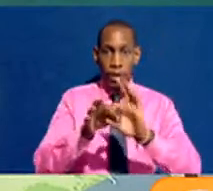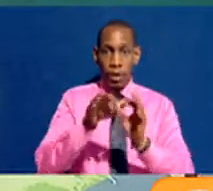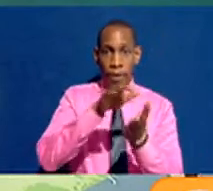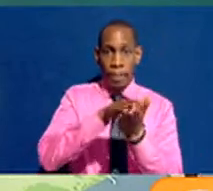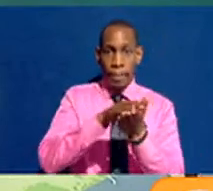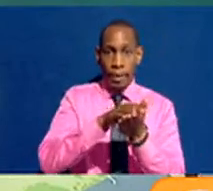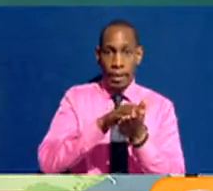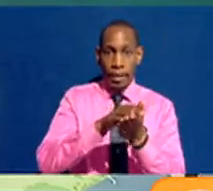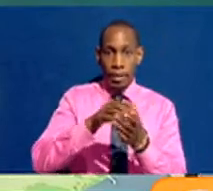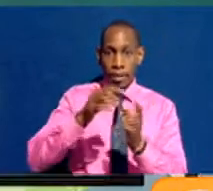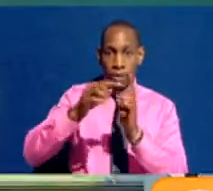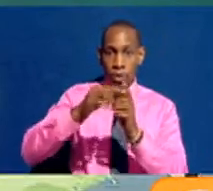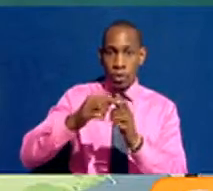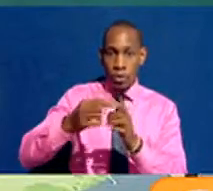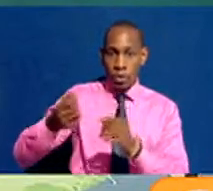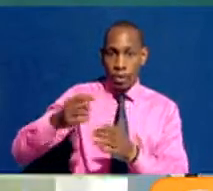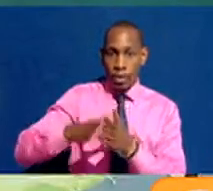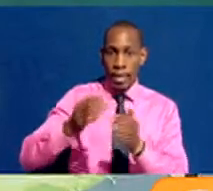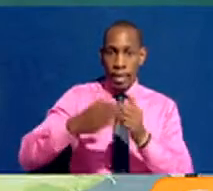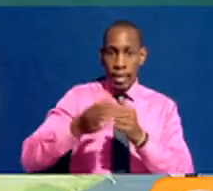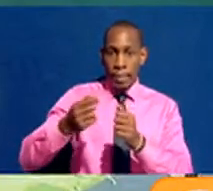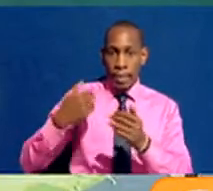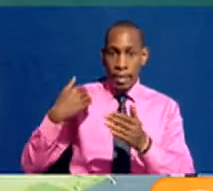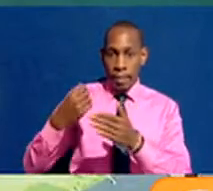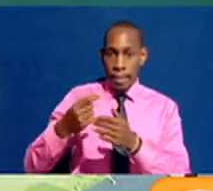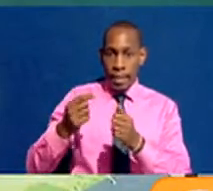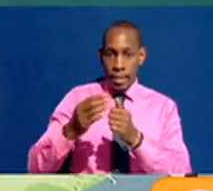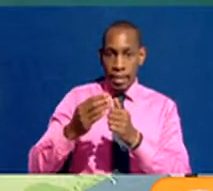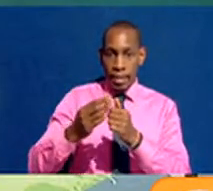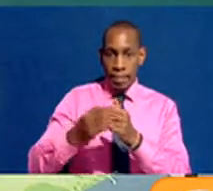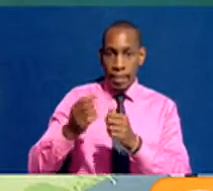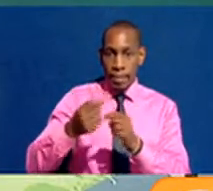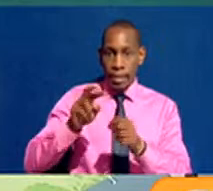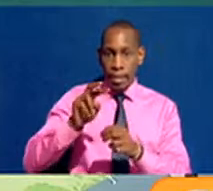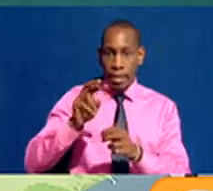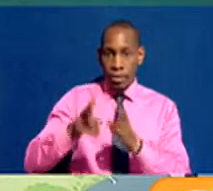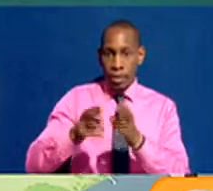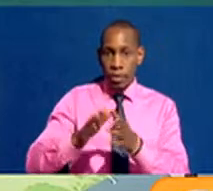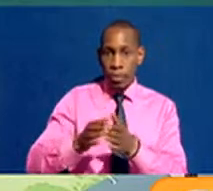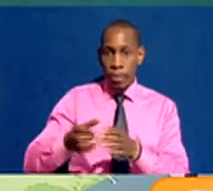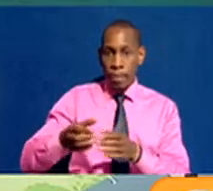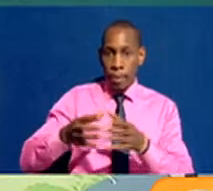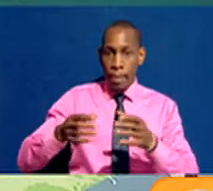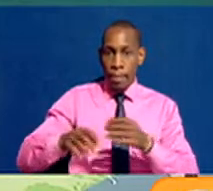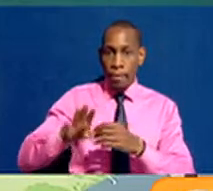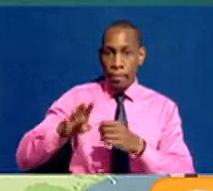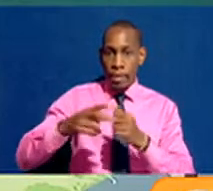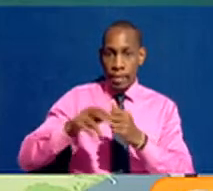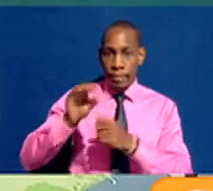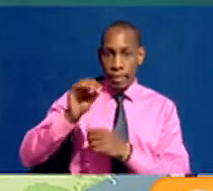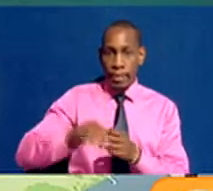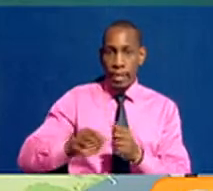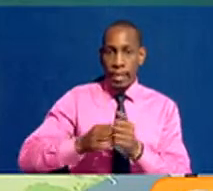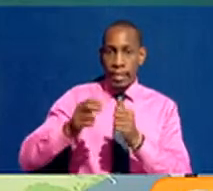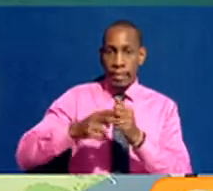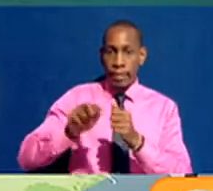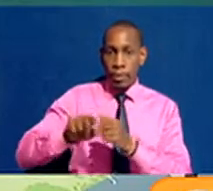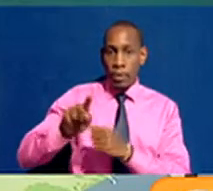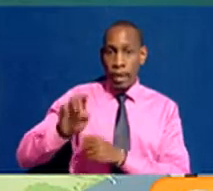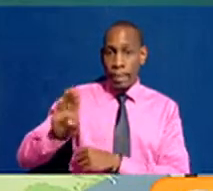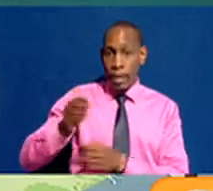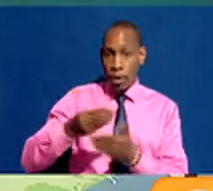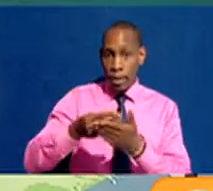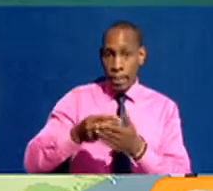Bank's net earnings for the 9 months to September 2022 grew 47% to 17.1 billion Kenya